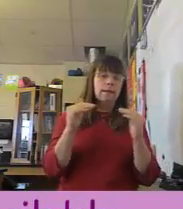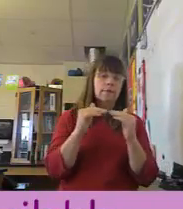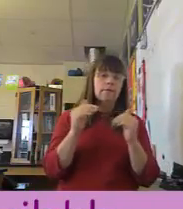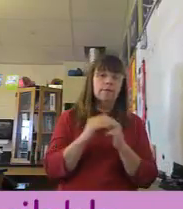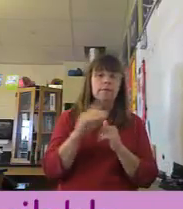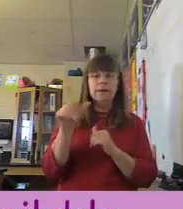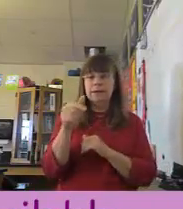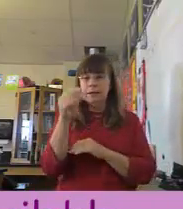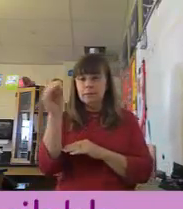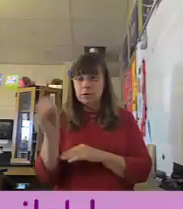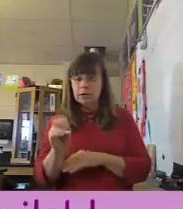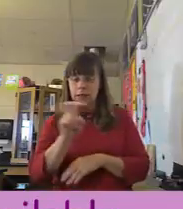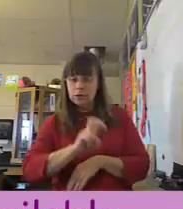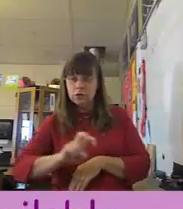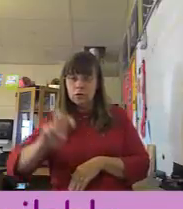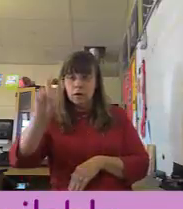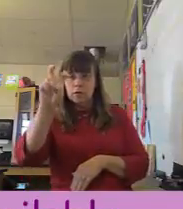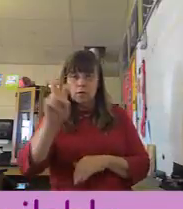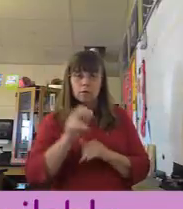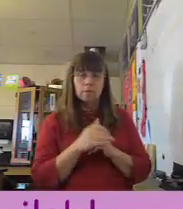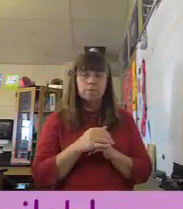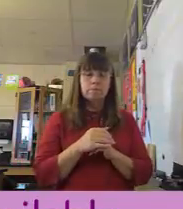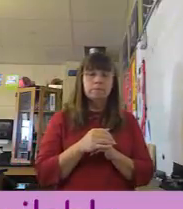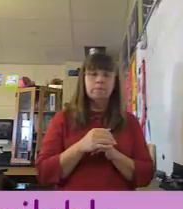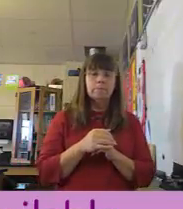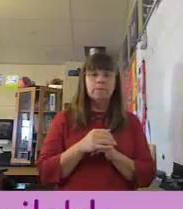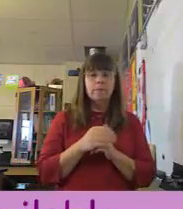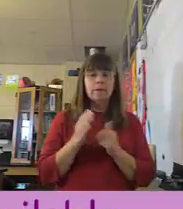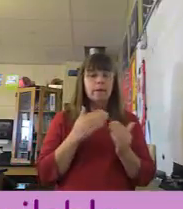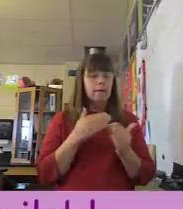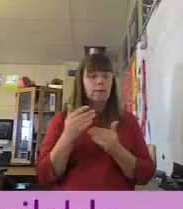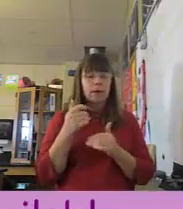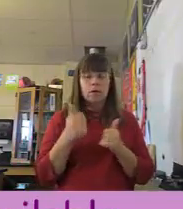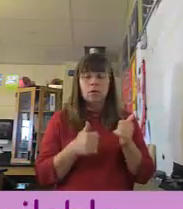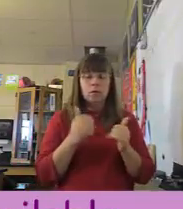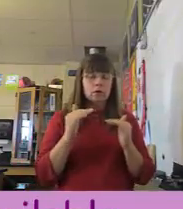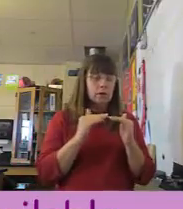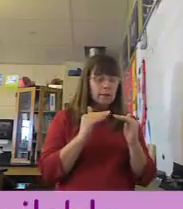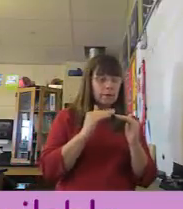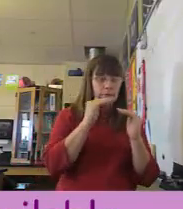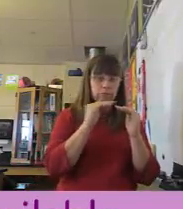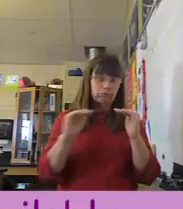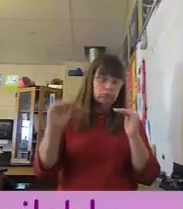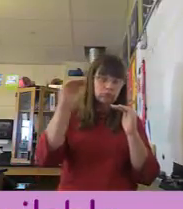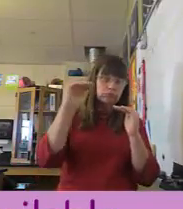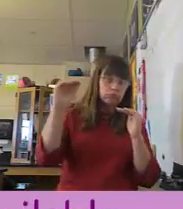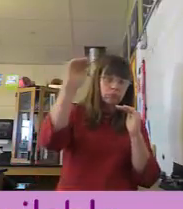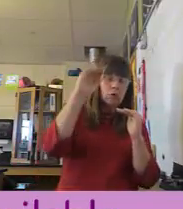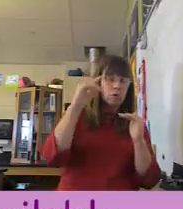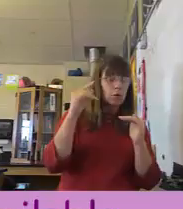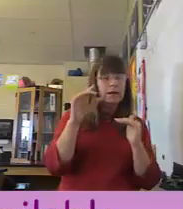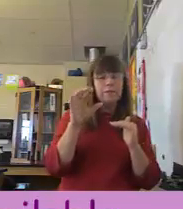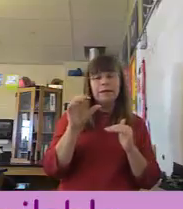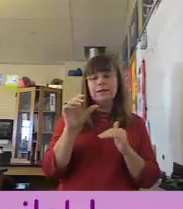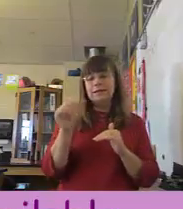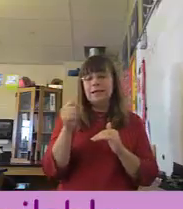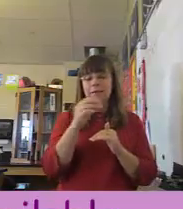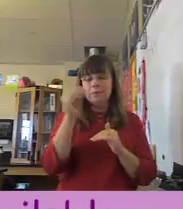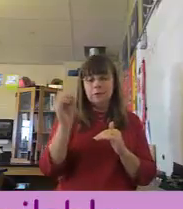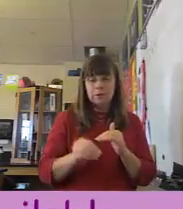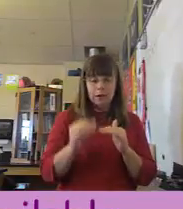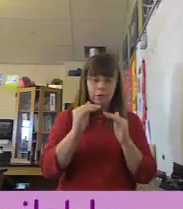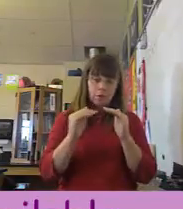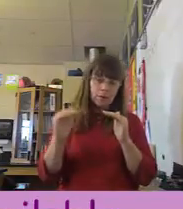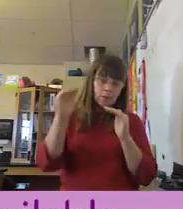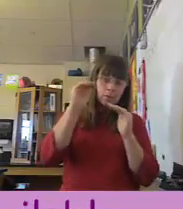10% of that energy is transferred to the next higher level. Doesn't matter which level you are at, only 10% of that energy will be moved